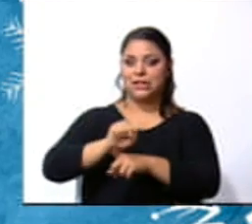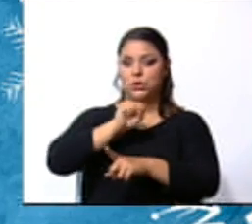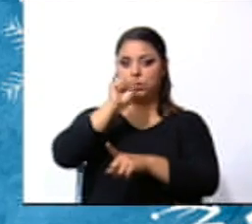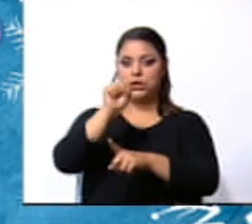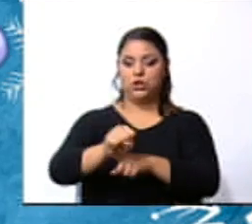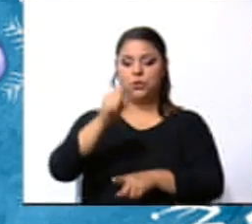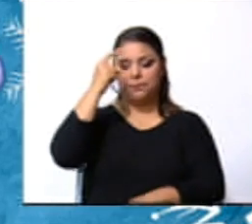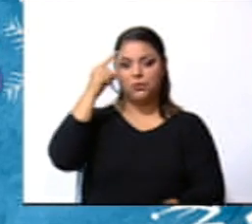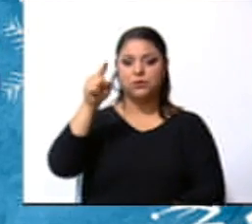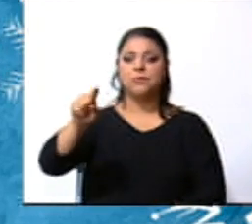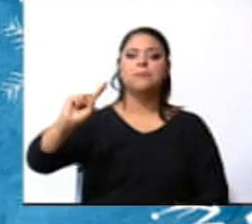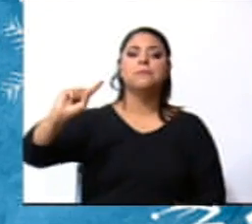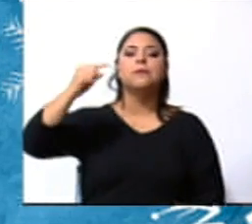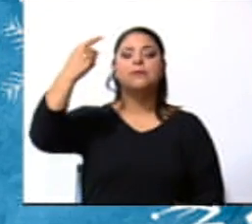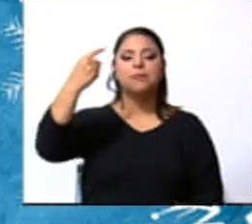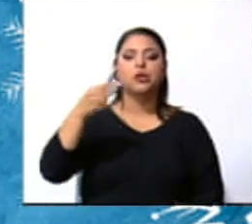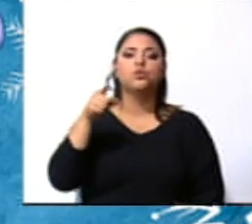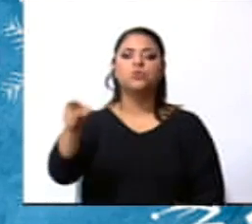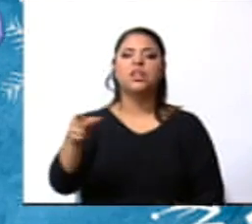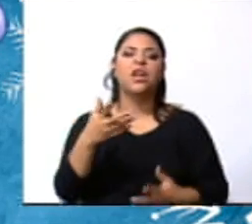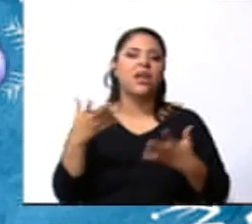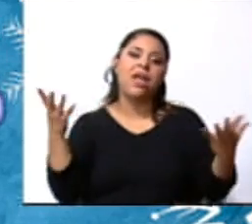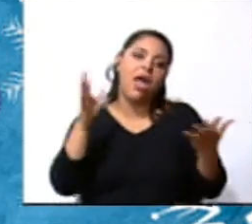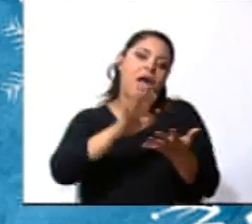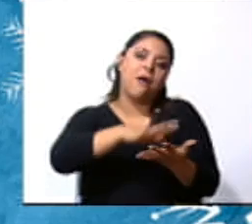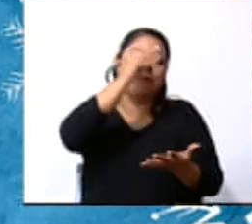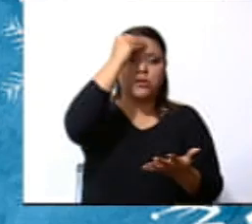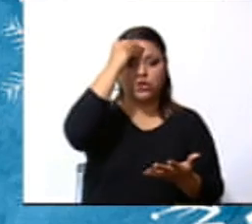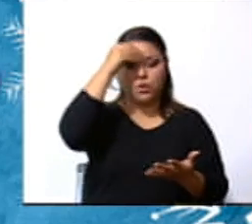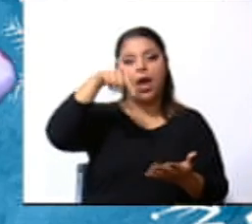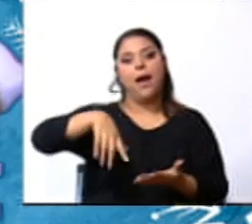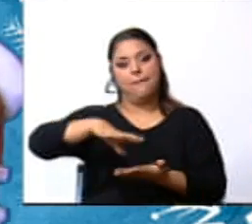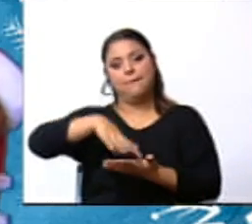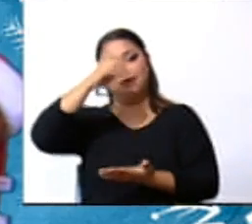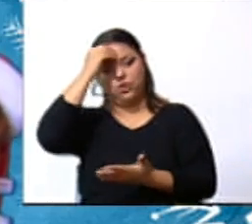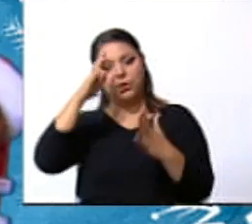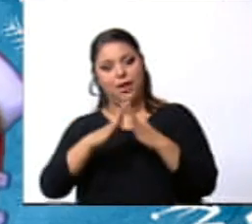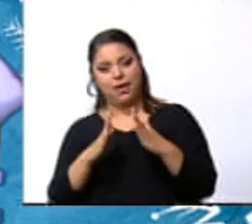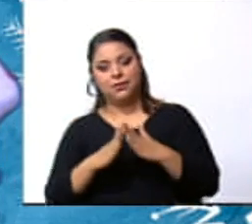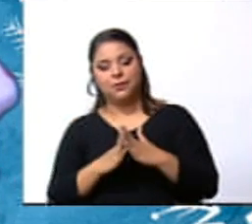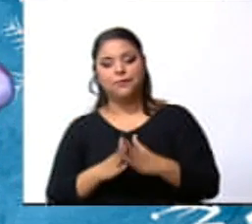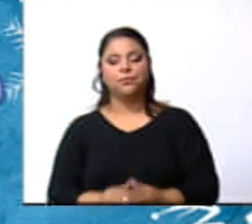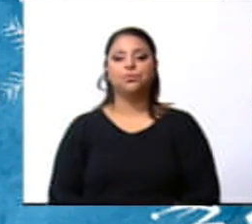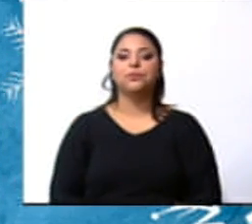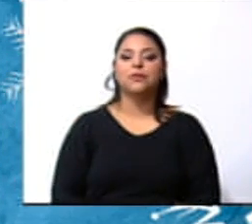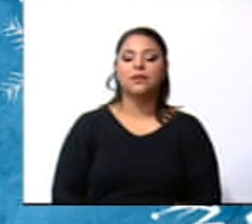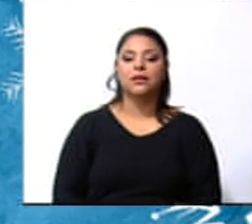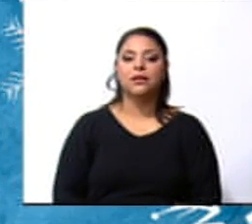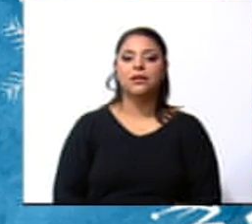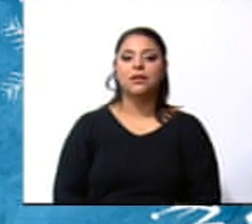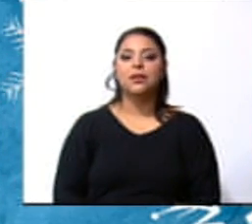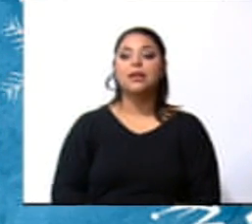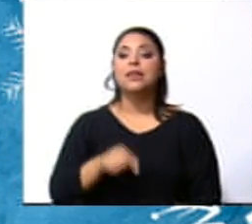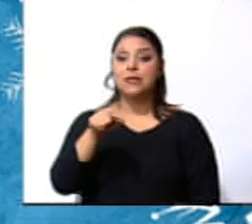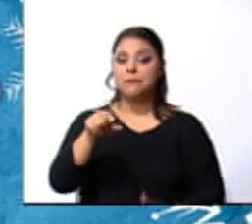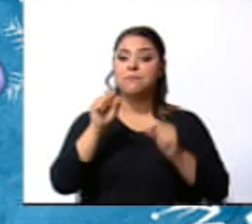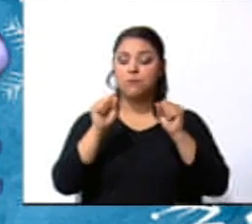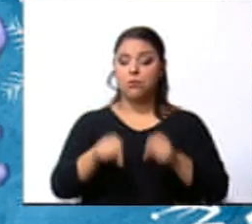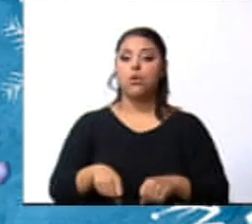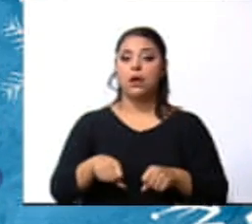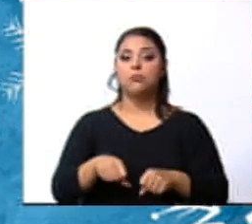First, what did you learn at Learning at Home? And I want you to talk about with a